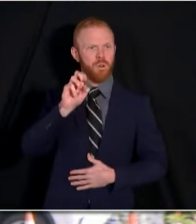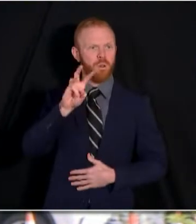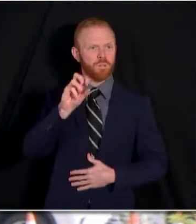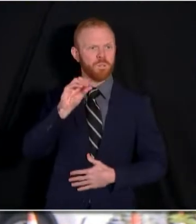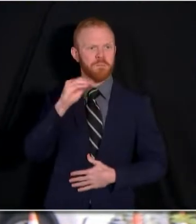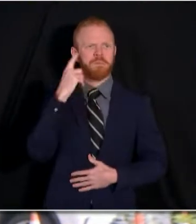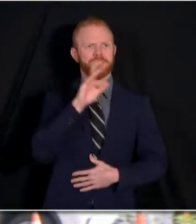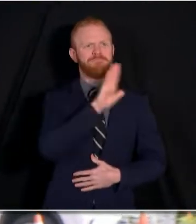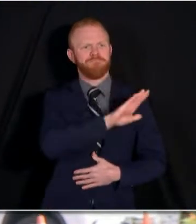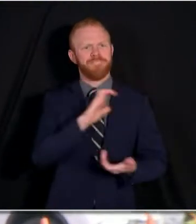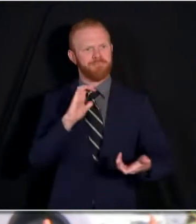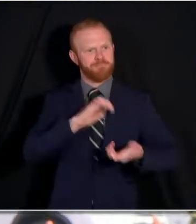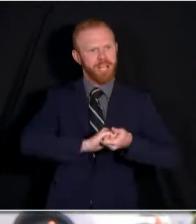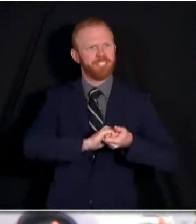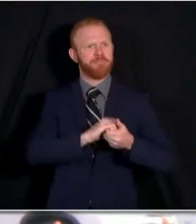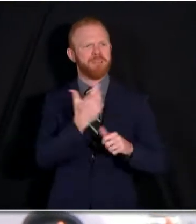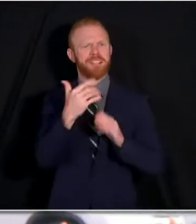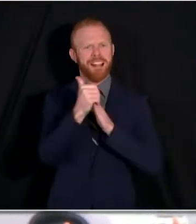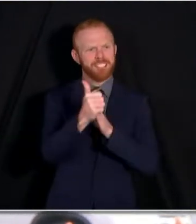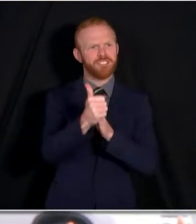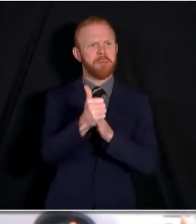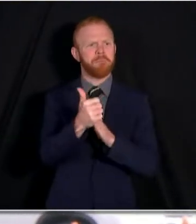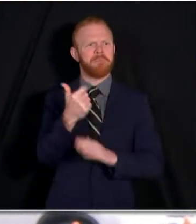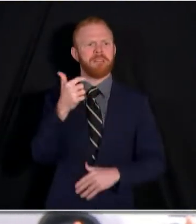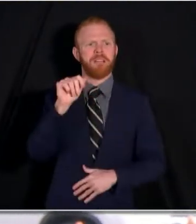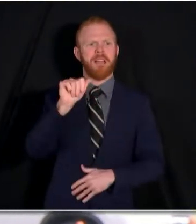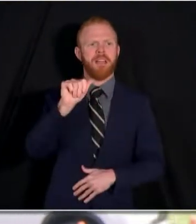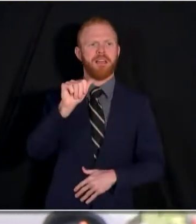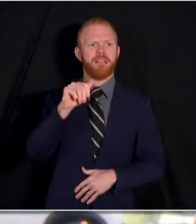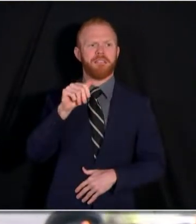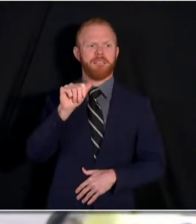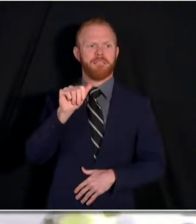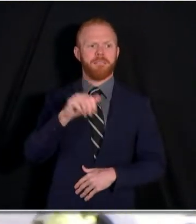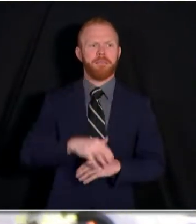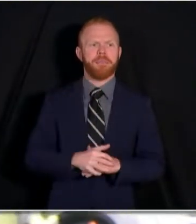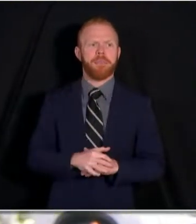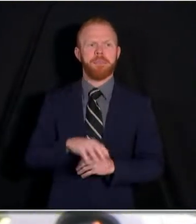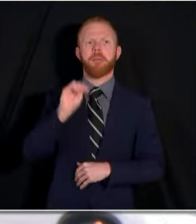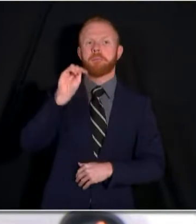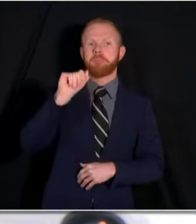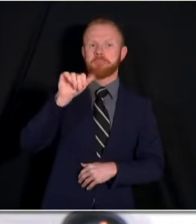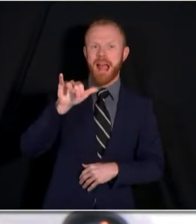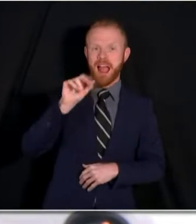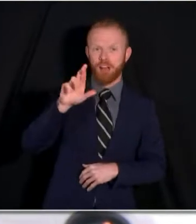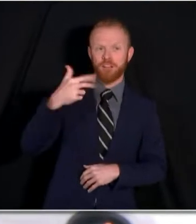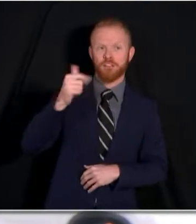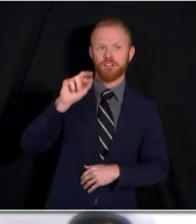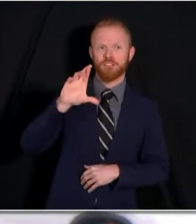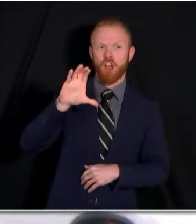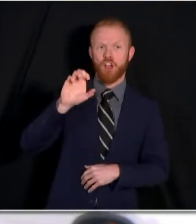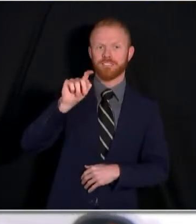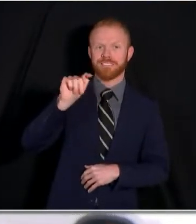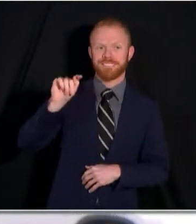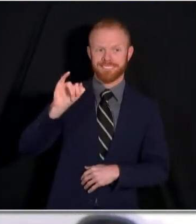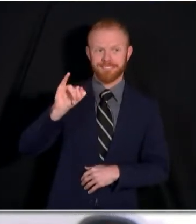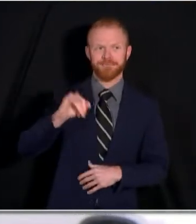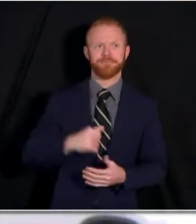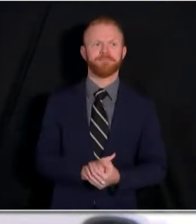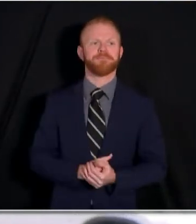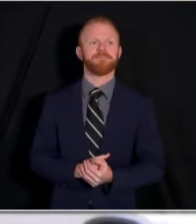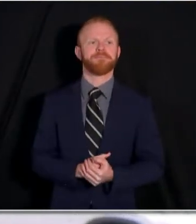and leadership, Mayor Garcetti, Congressman Jimmy Gomez, and General Van